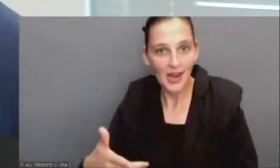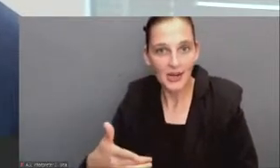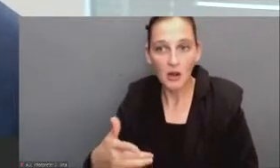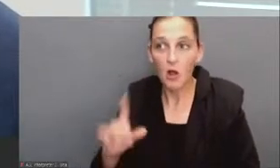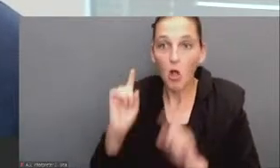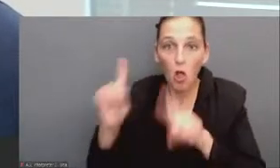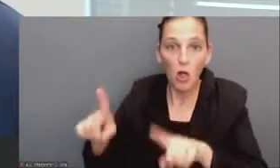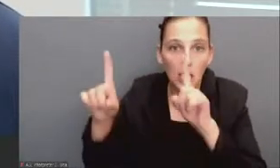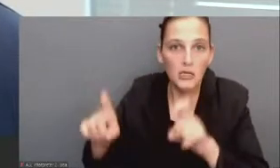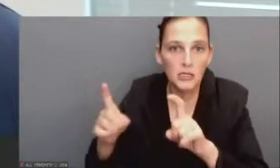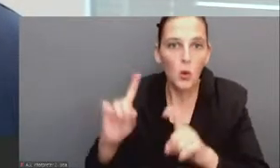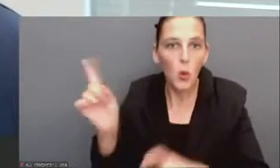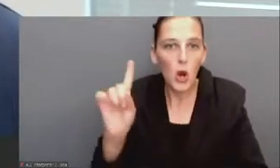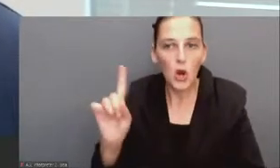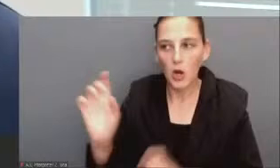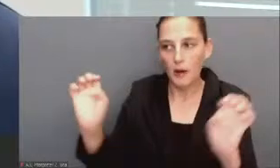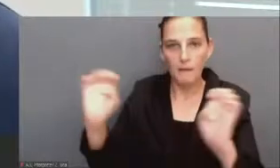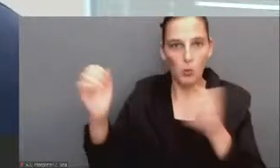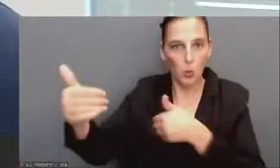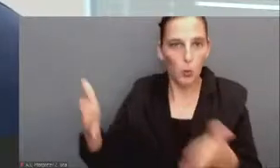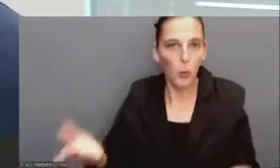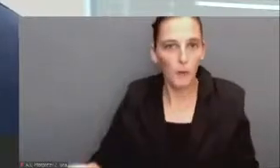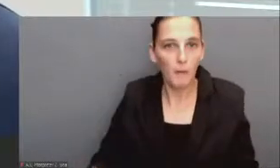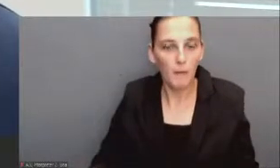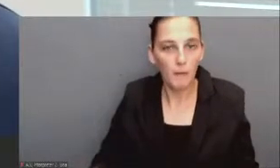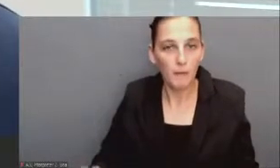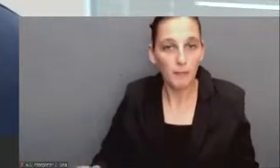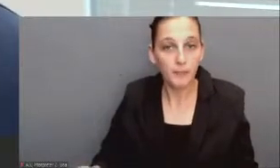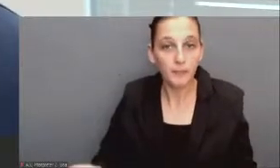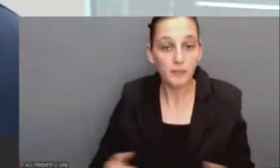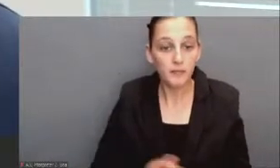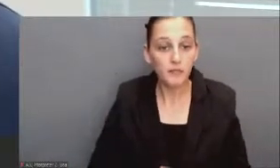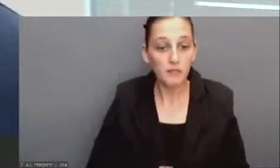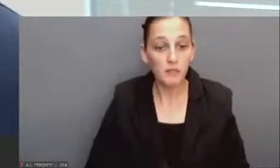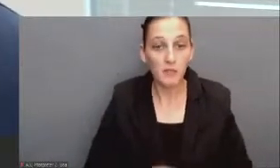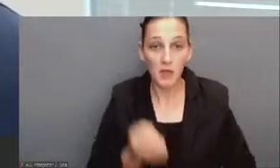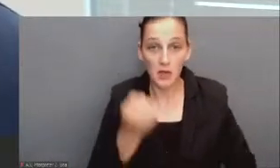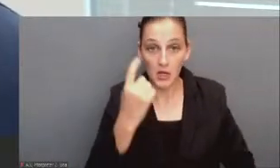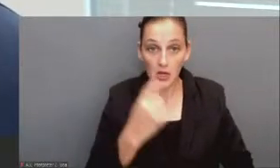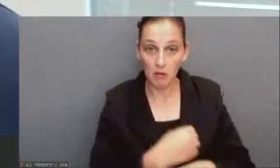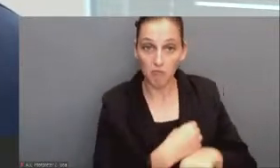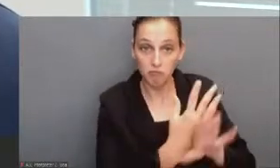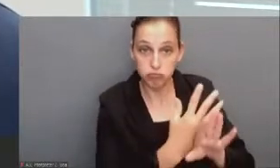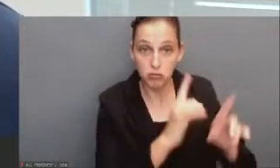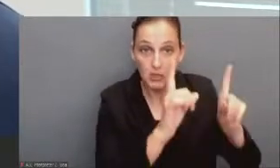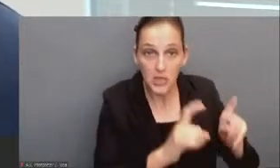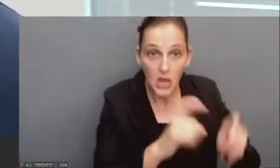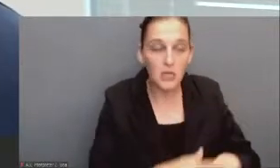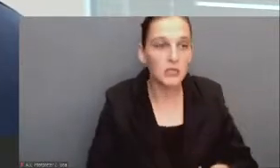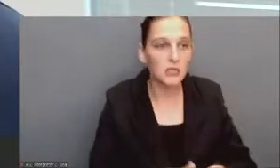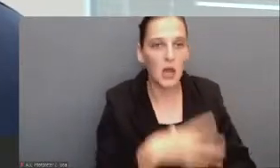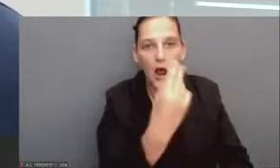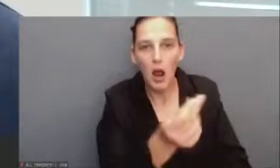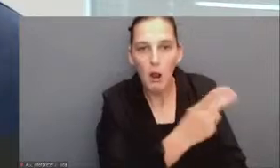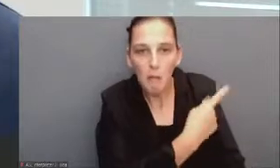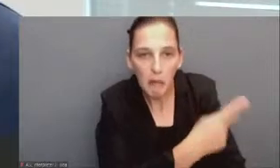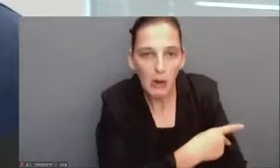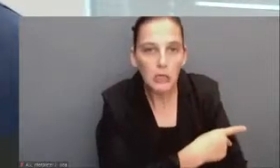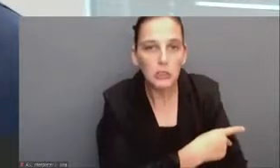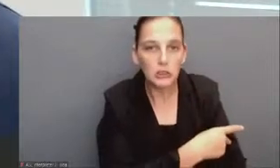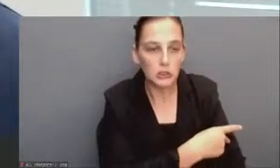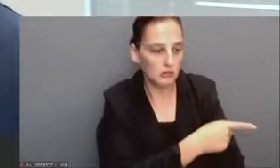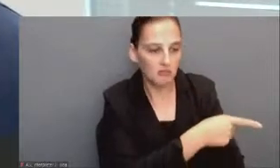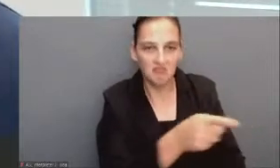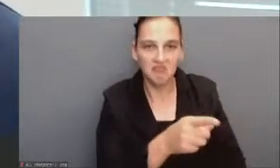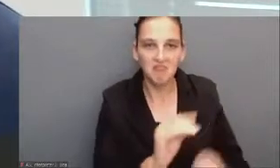department. And notably, testing initiated via telehealth or outpatient encounters was associated with lower rates